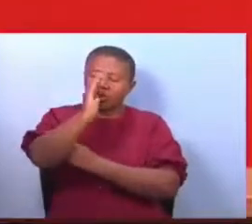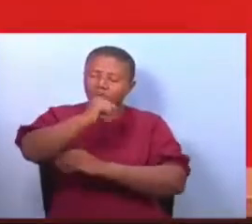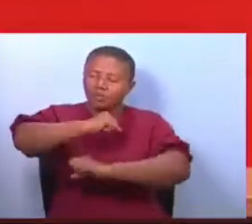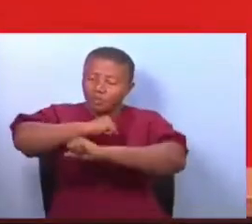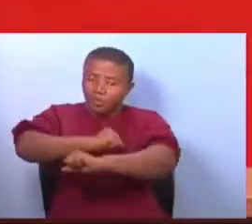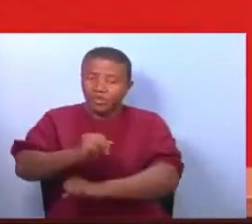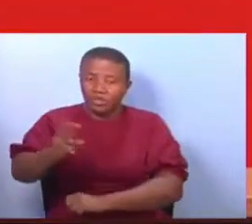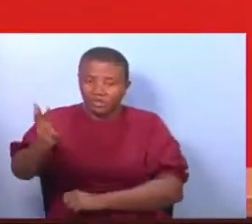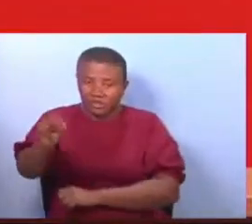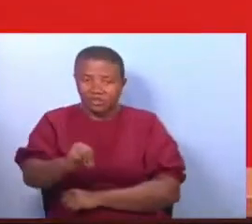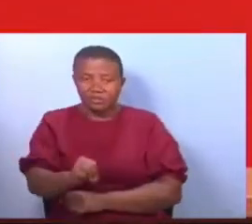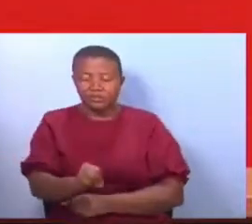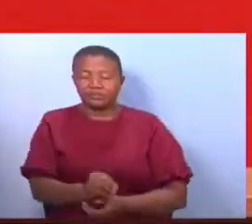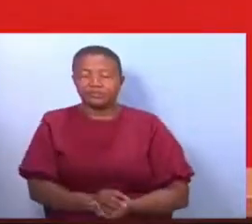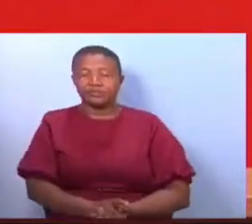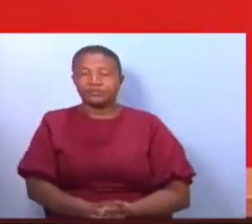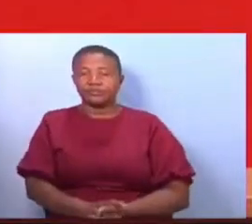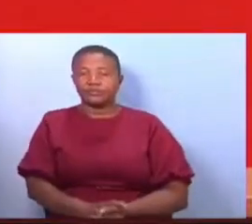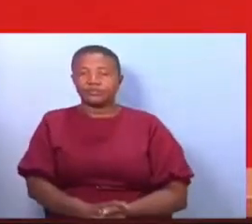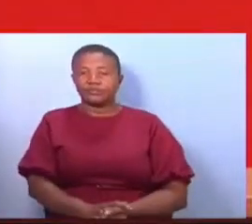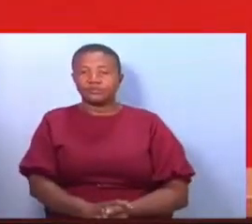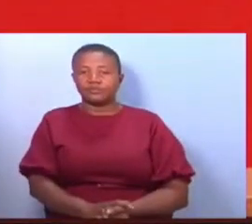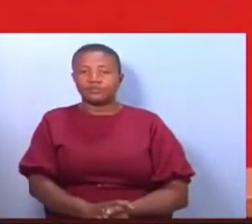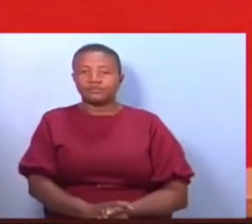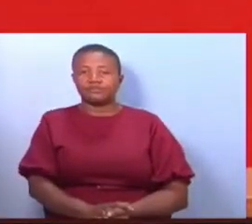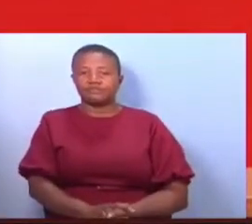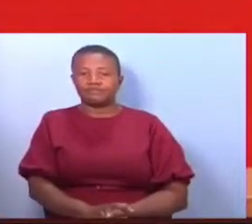himself. Thank you very much.